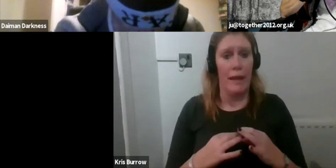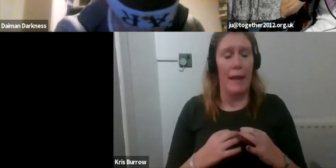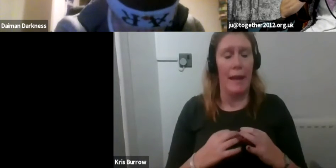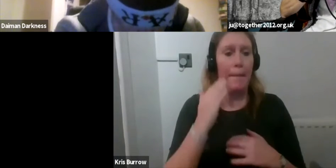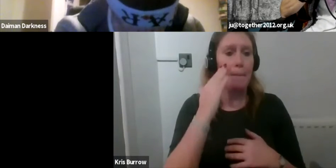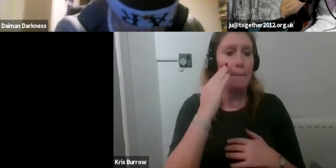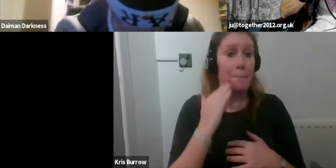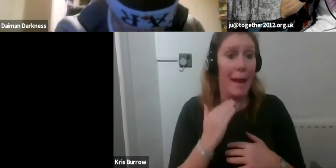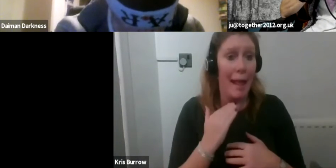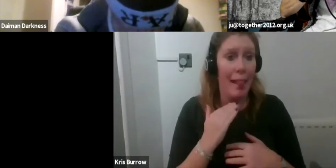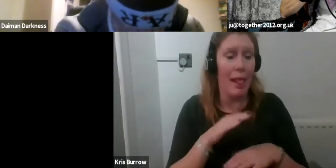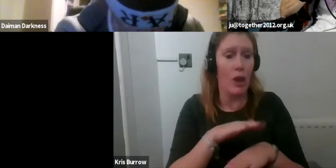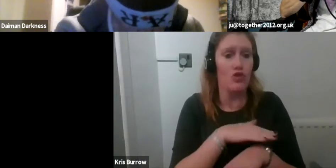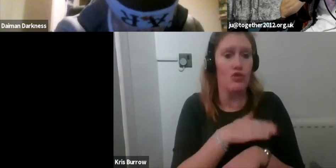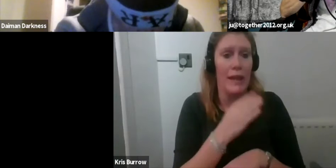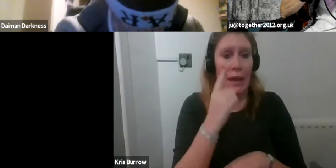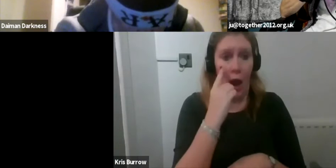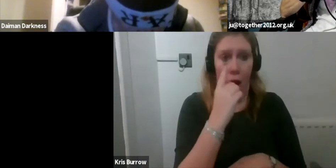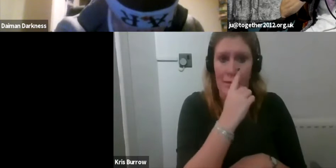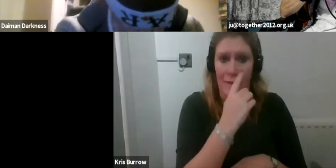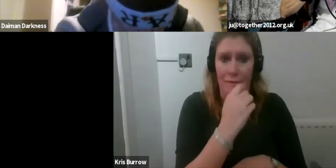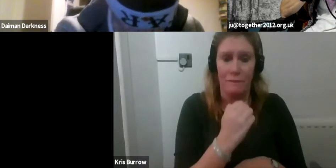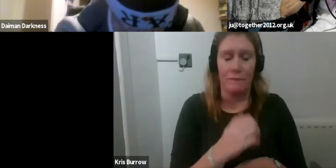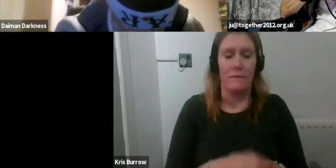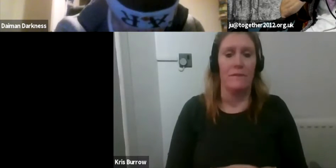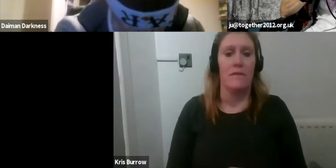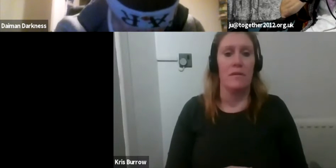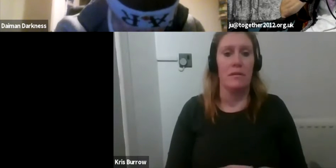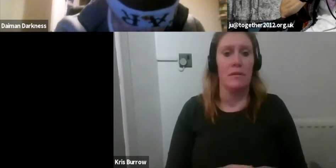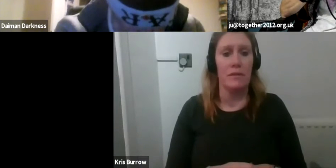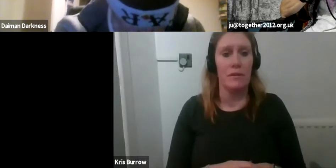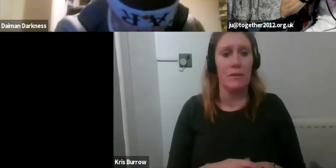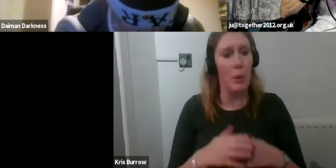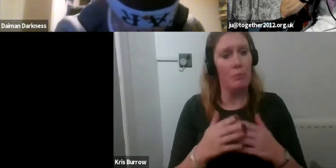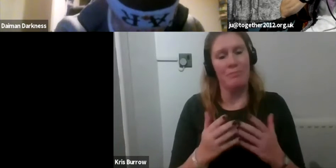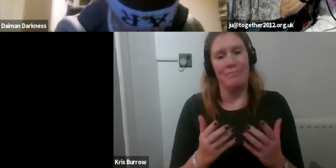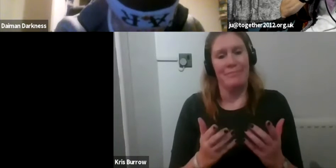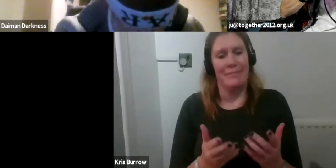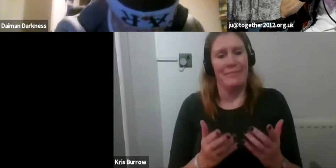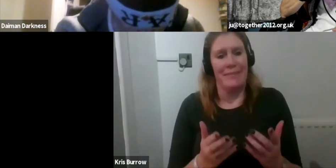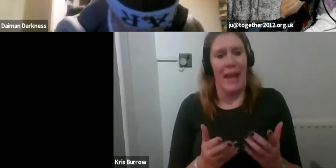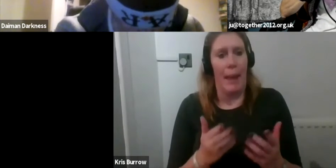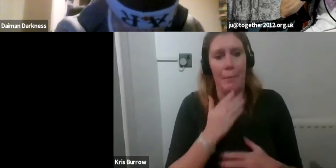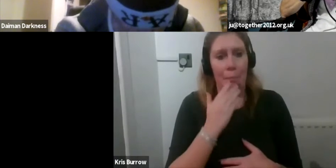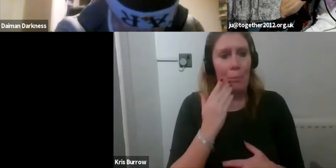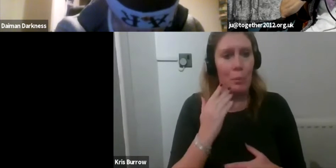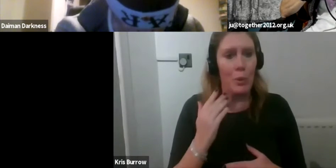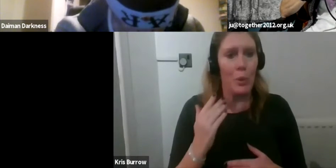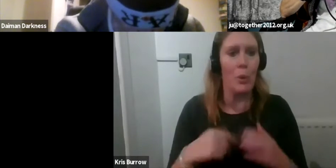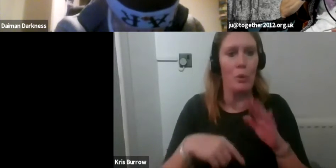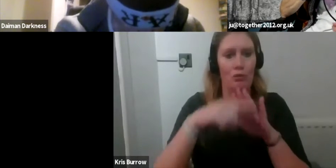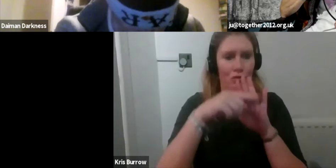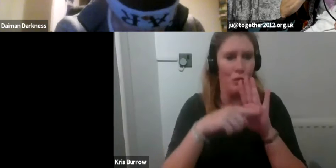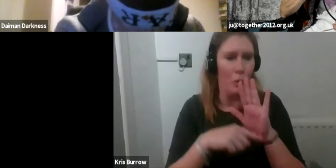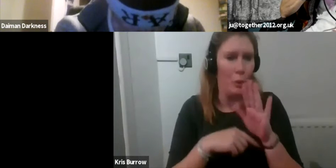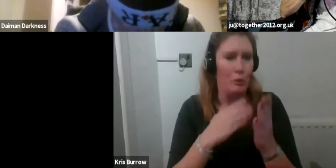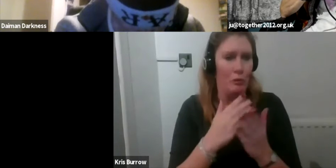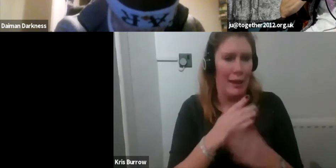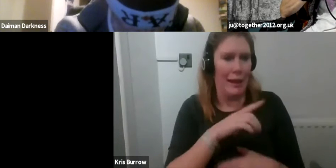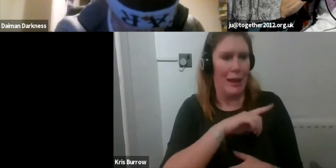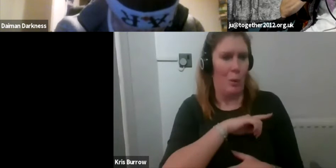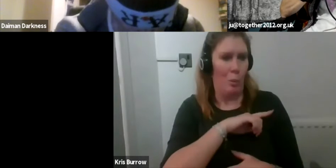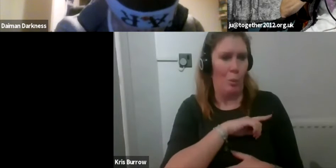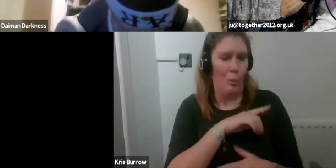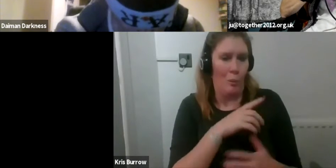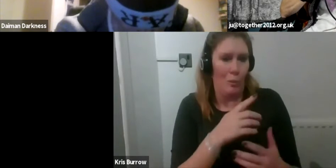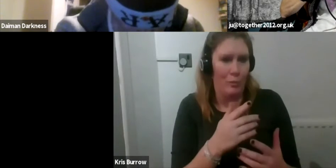the kind of housekeeping to do that we would usually have at the start of a production, but just to say, if you